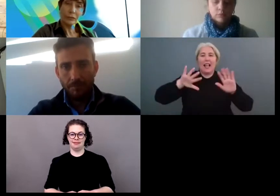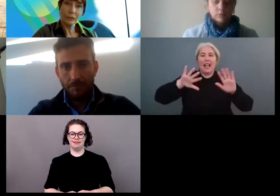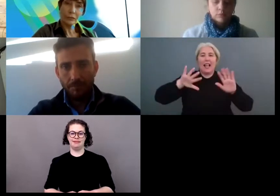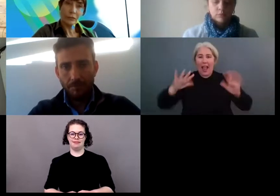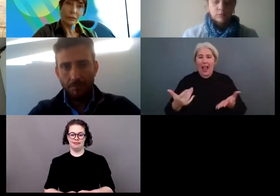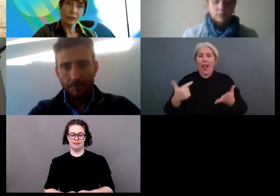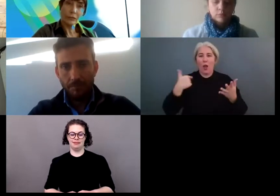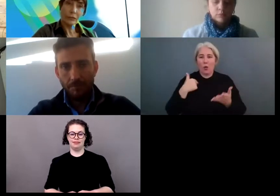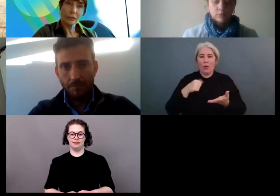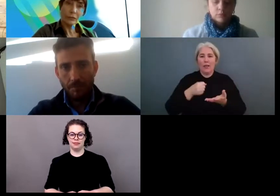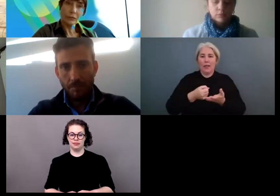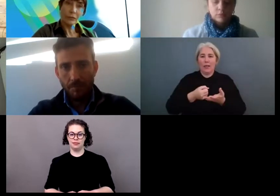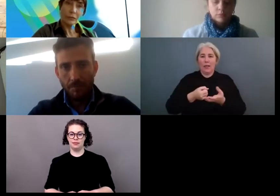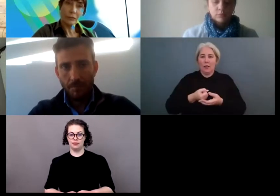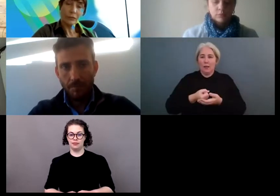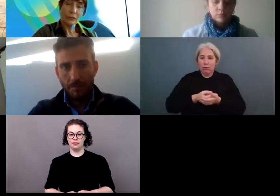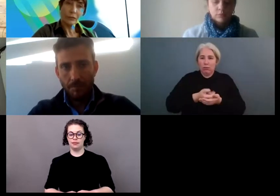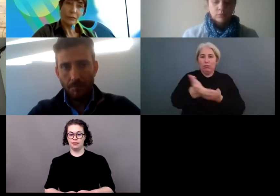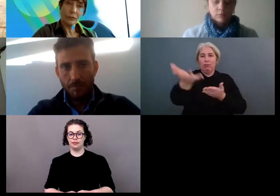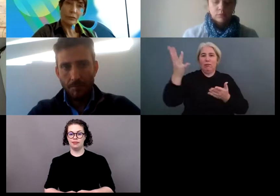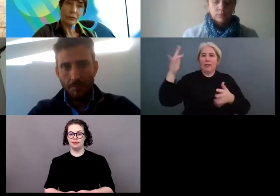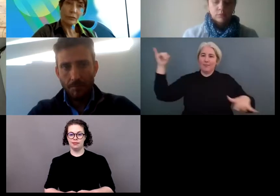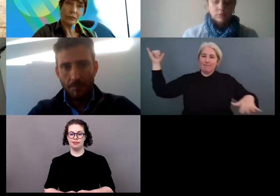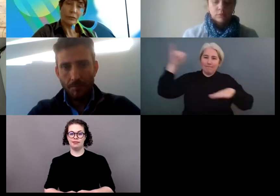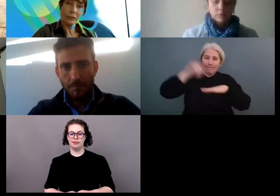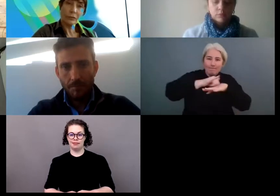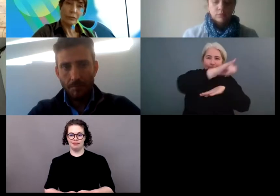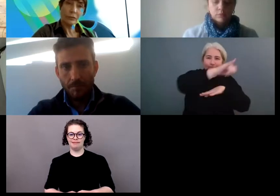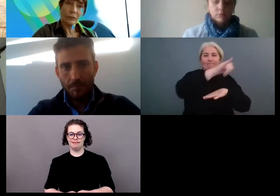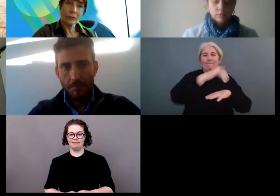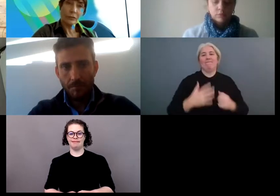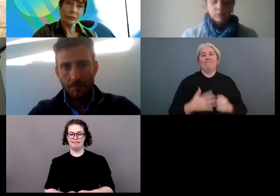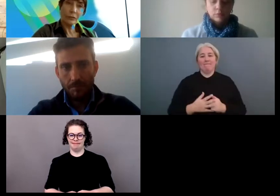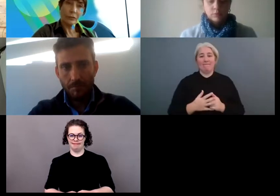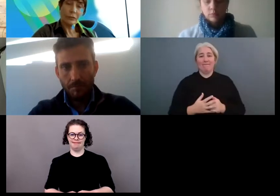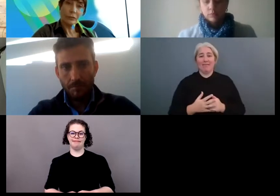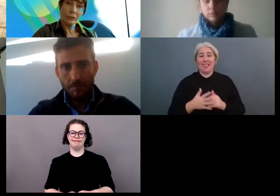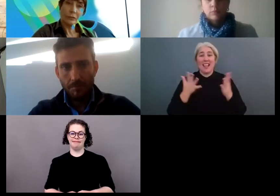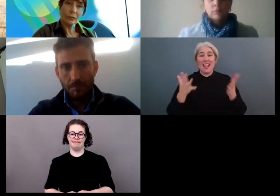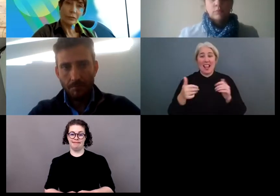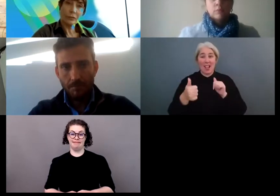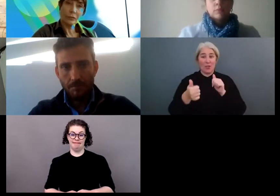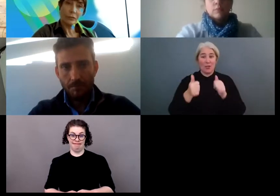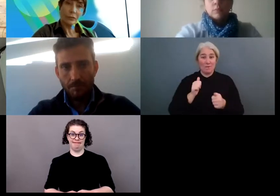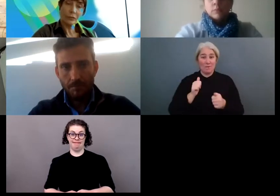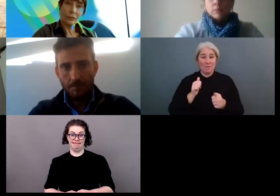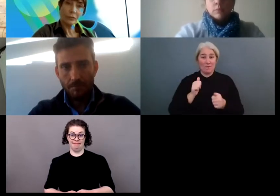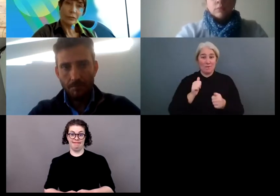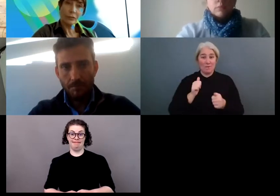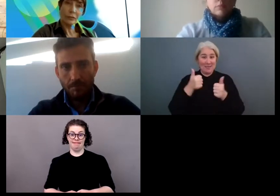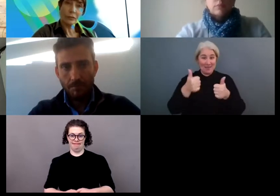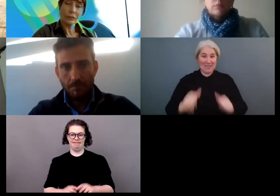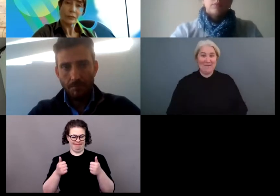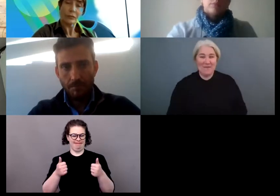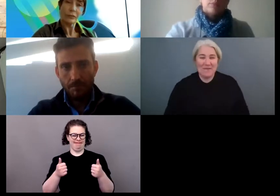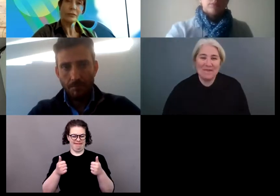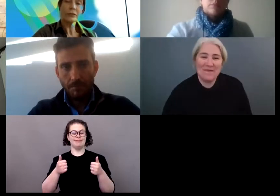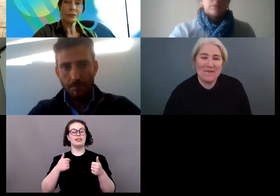that transit and travel. And we've been speaking a lot with our fans via a survey. We've conducted an annual